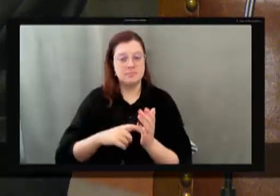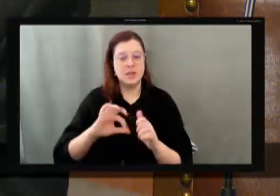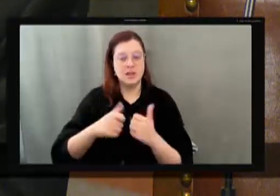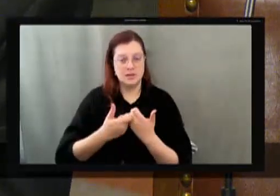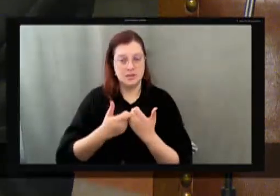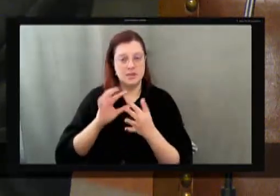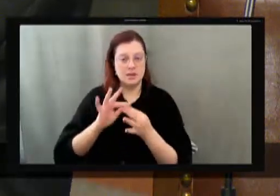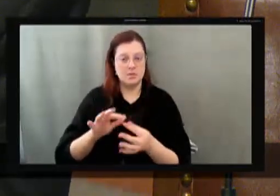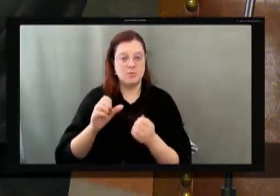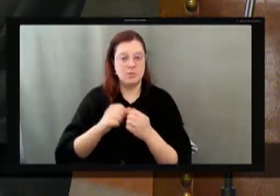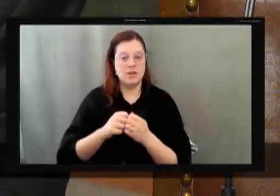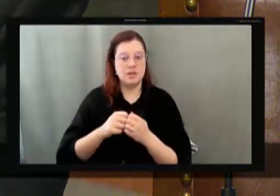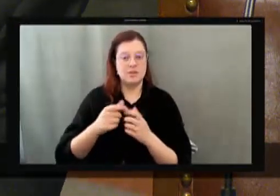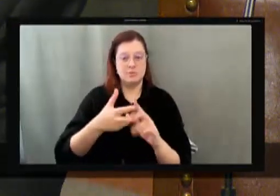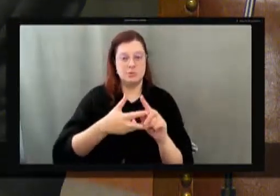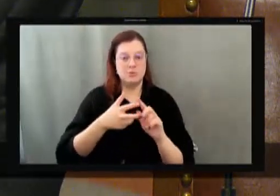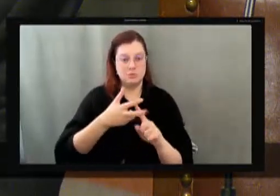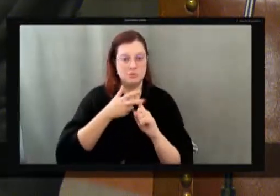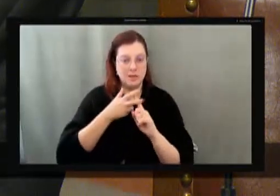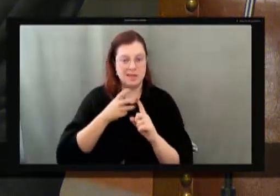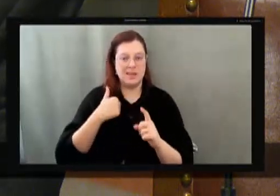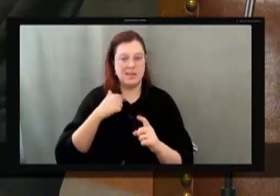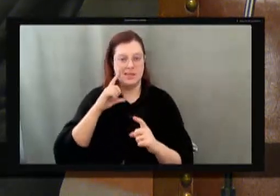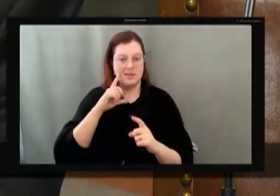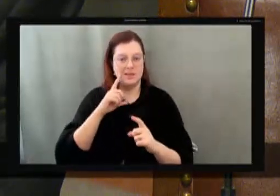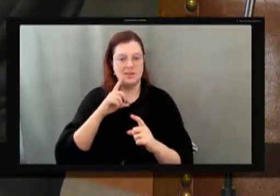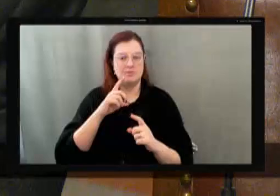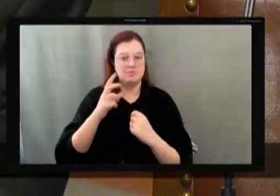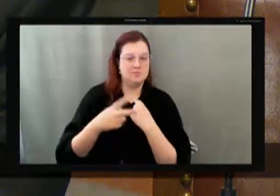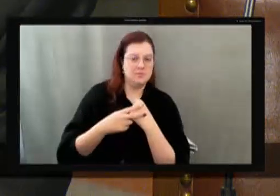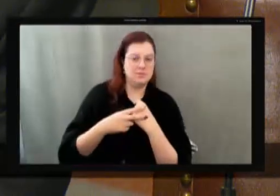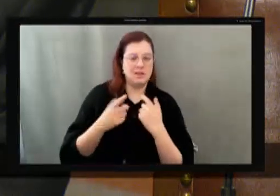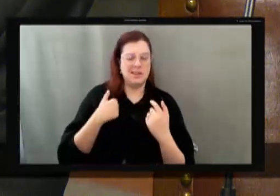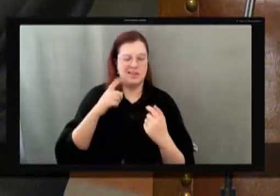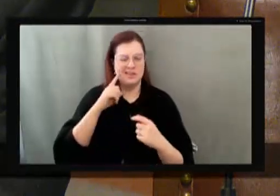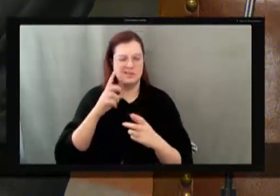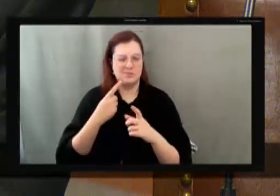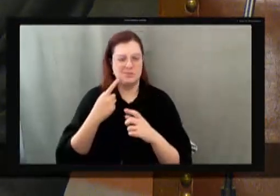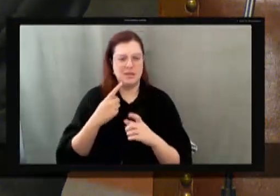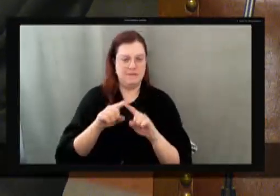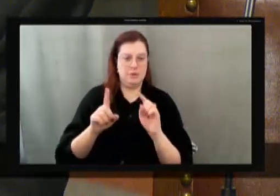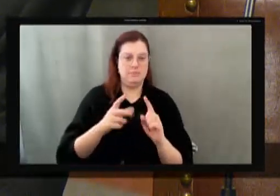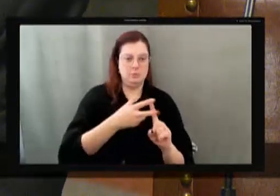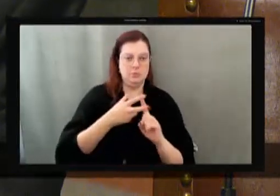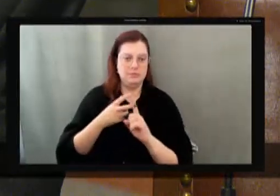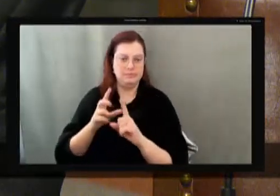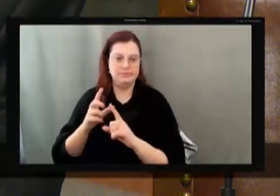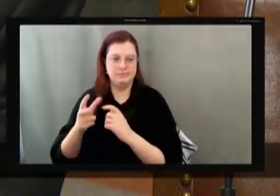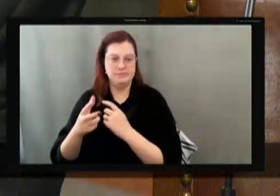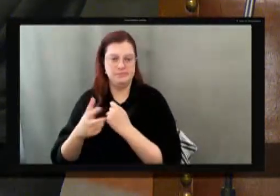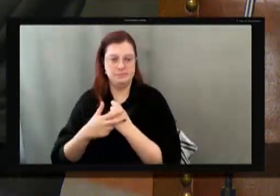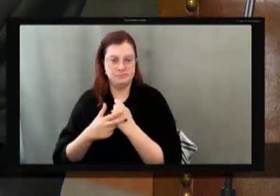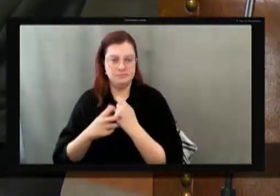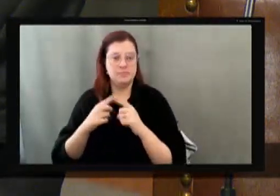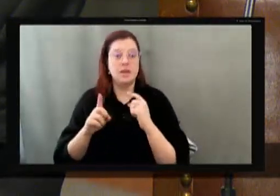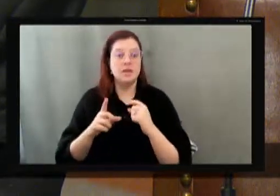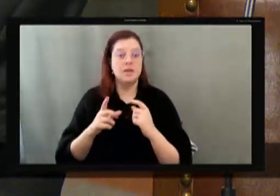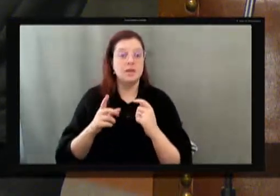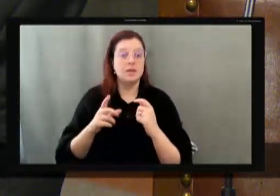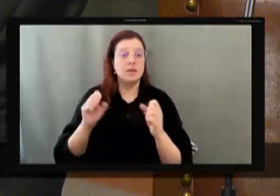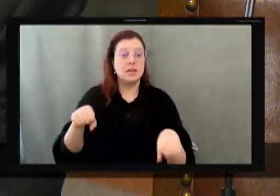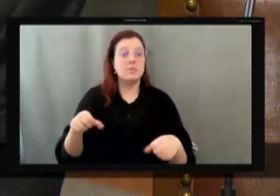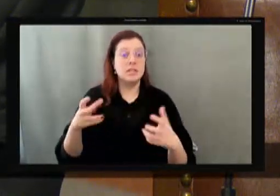recruitment side? I think recruitment and retention, you know, are two different things. Can it all be attributed, you know, to